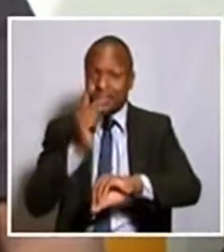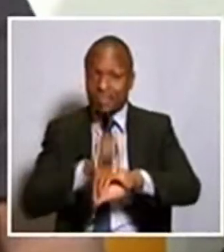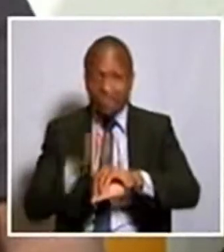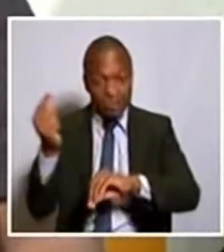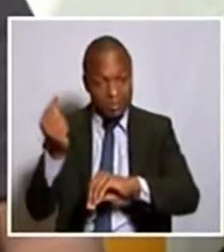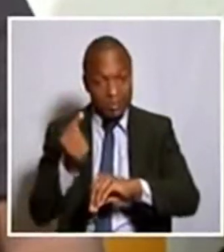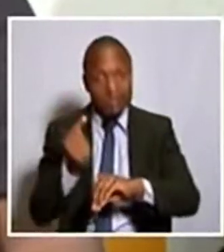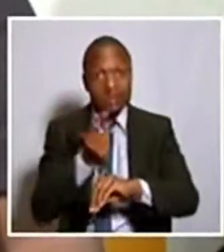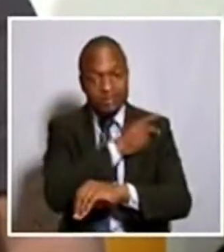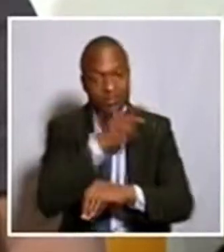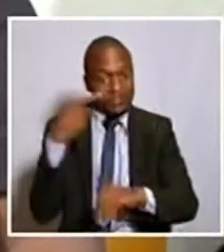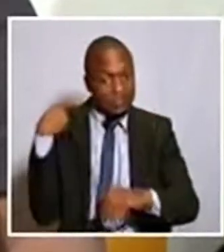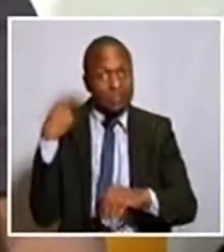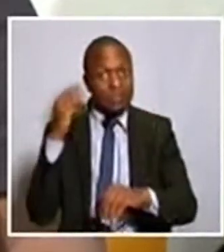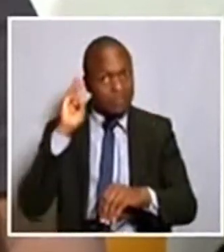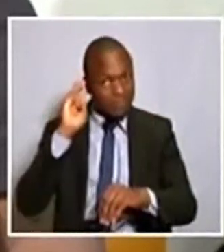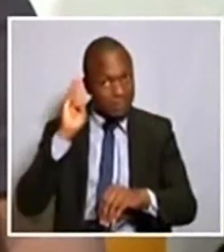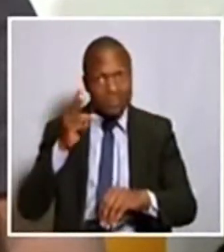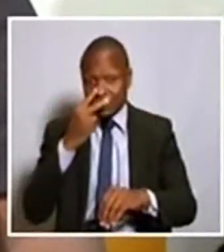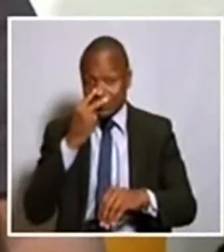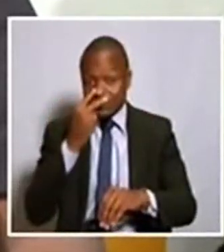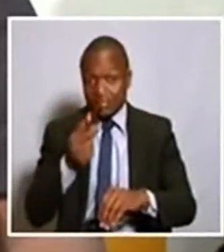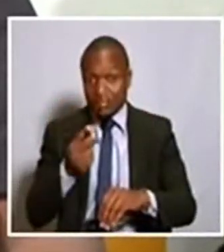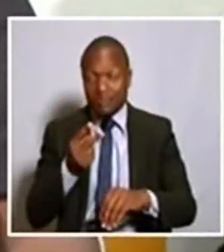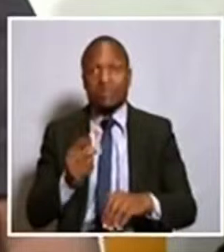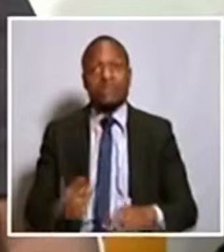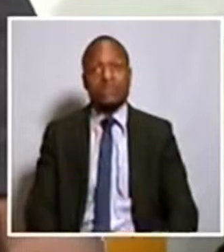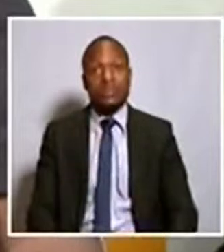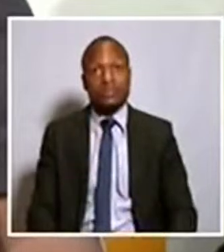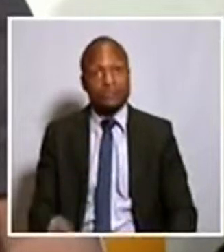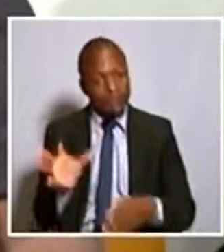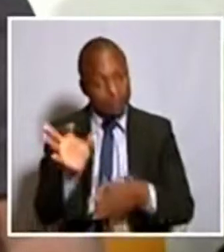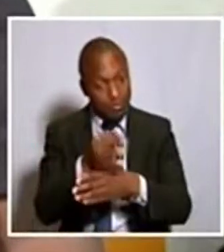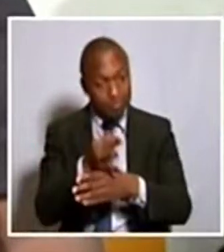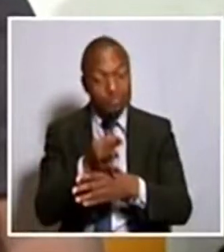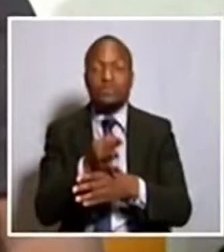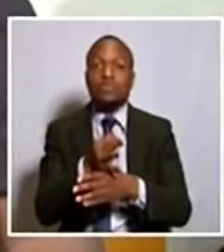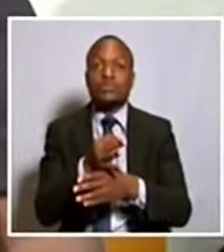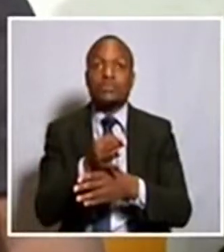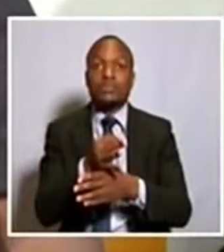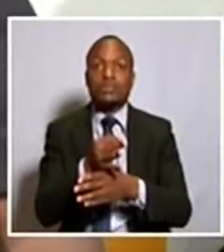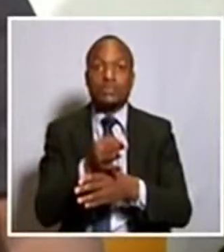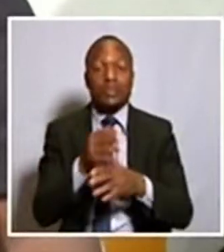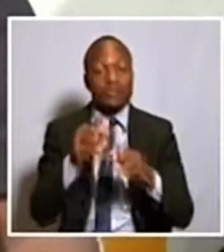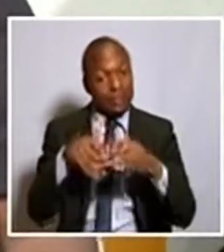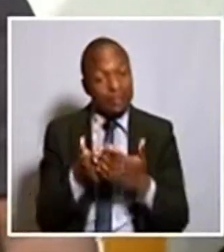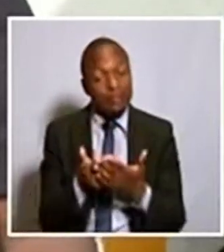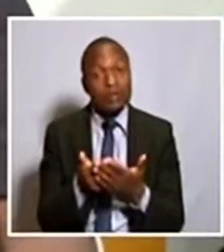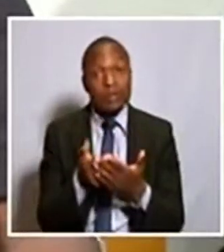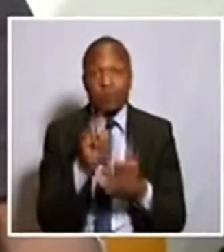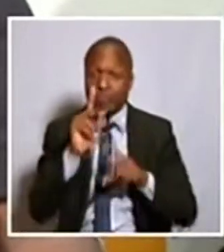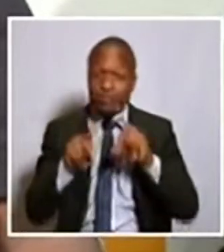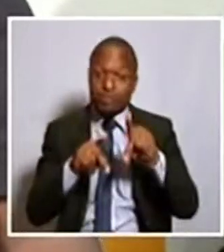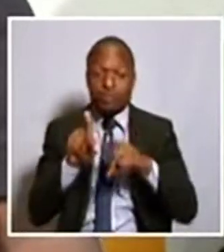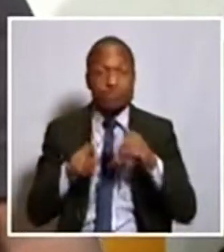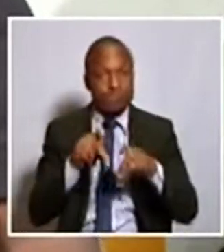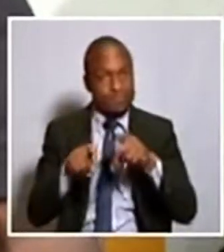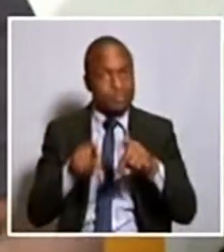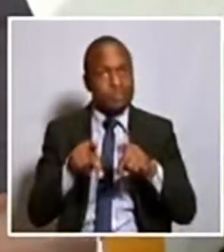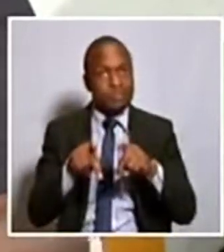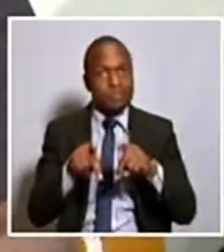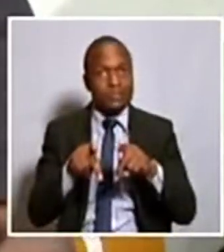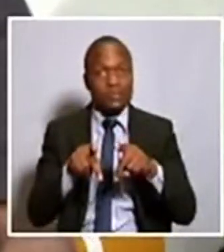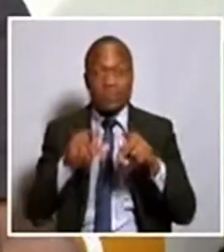are going to look at. We are going to look at, especially on fisheries, and also how people must